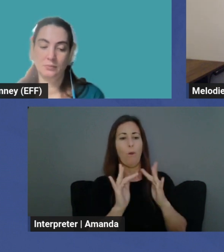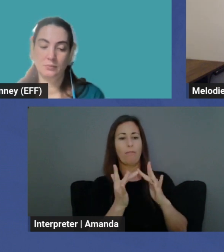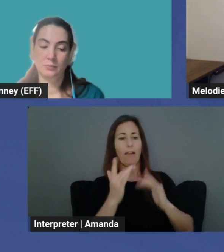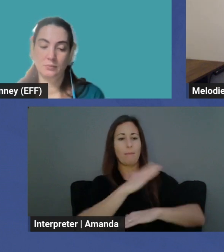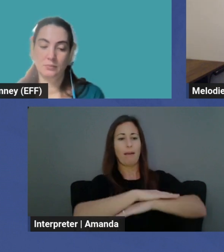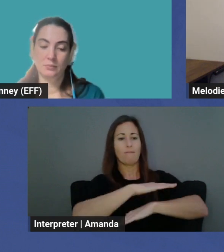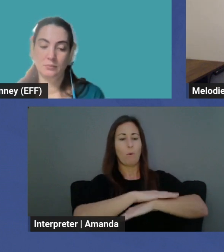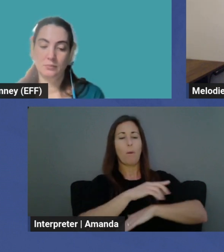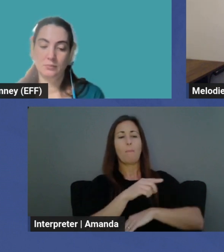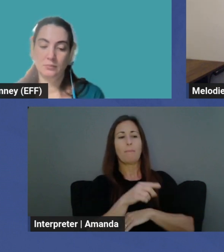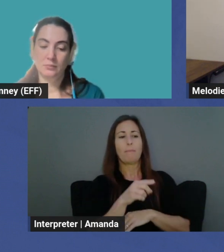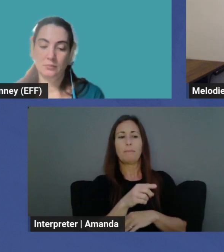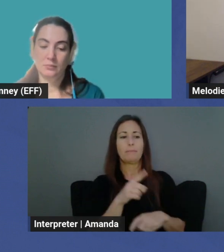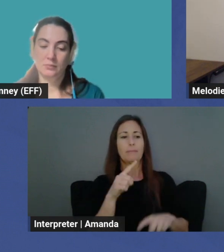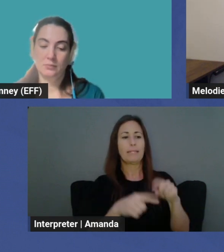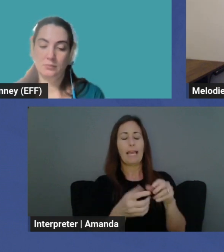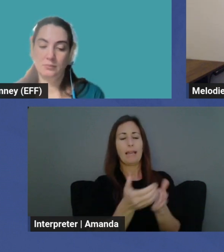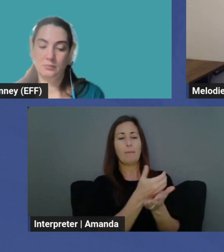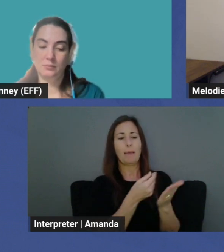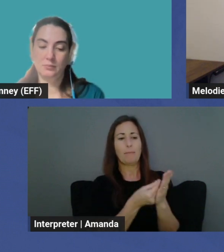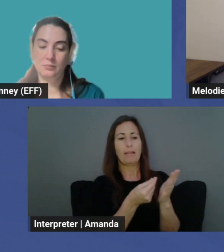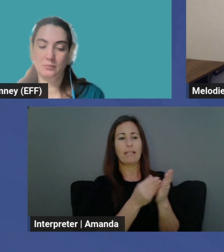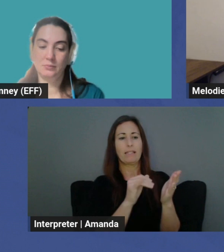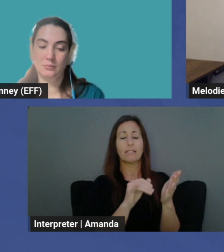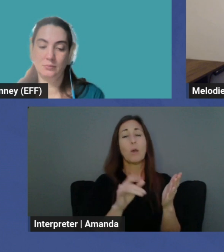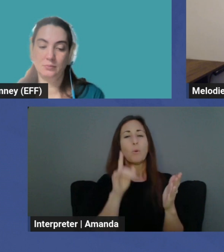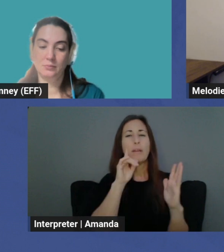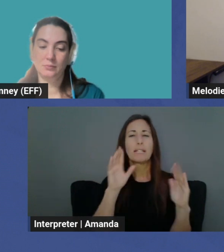money. So we expect to continue to see that.